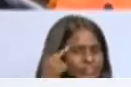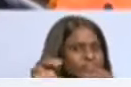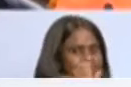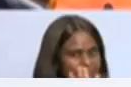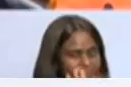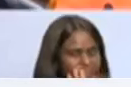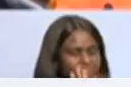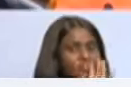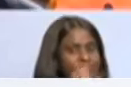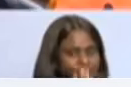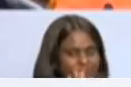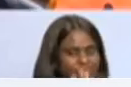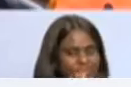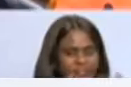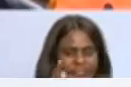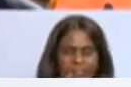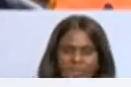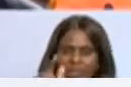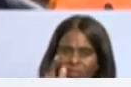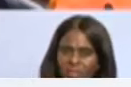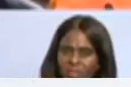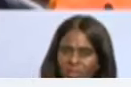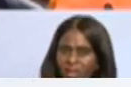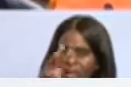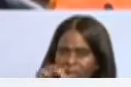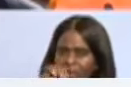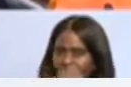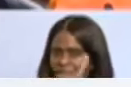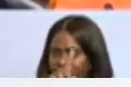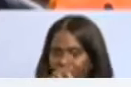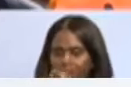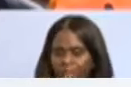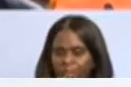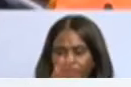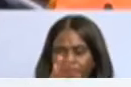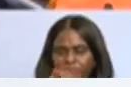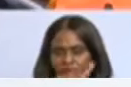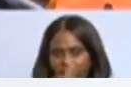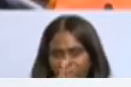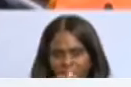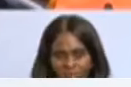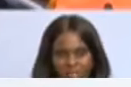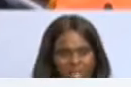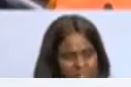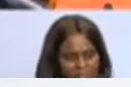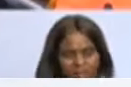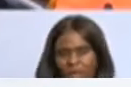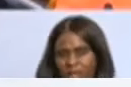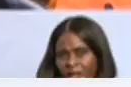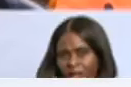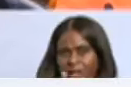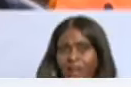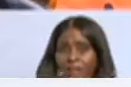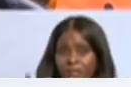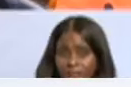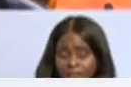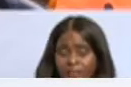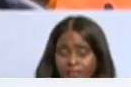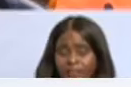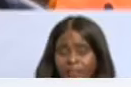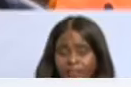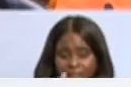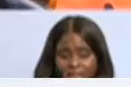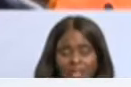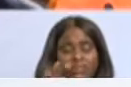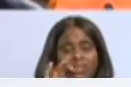For instance, the Lusaka South Multi-Facility Economic Zone and the Jiangxi Multi-Facility Economic Zone in